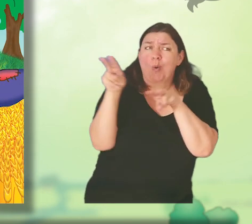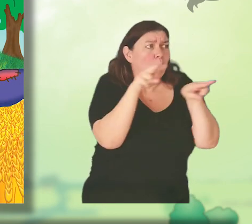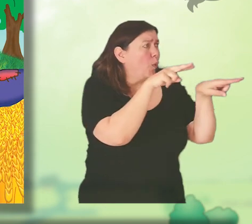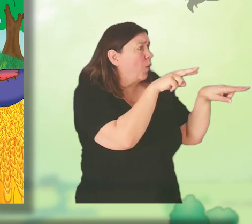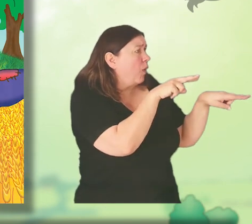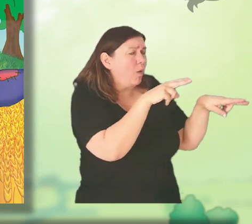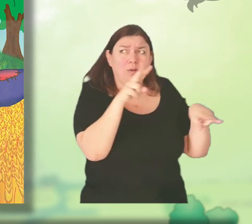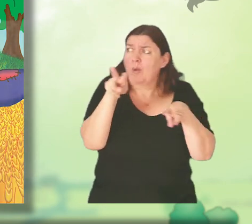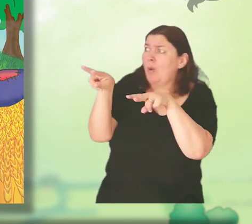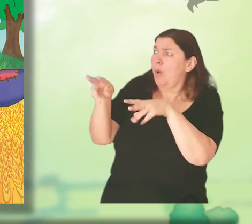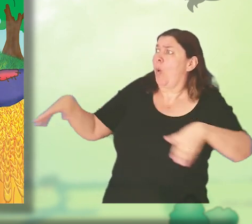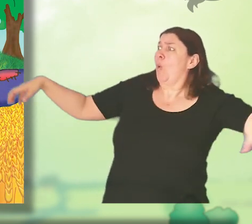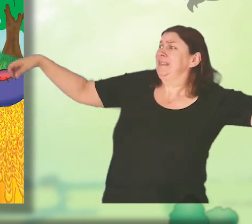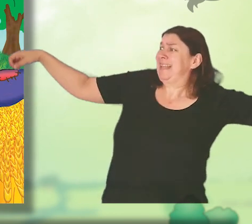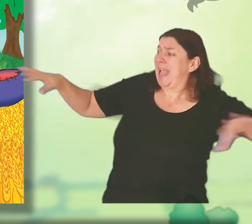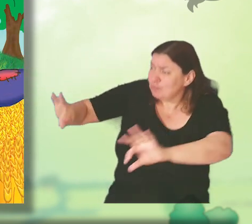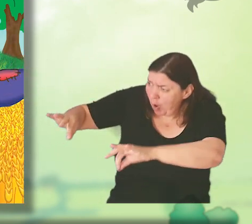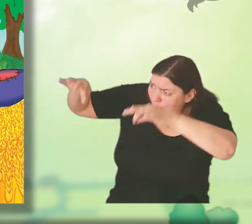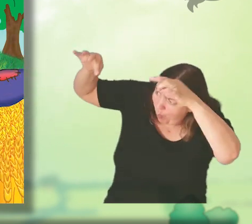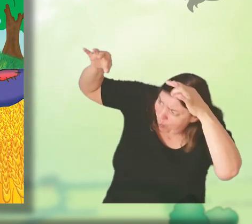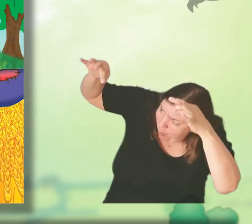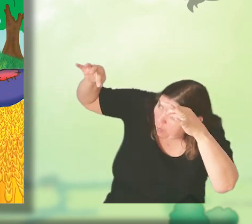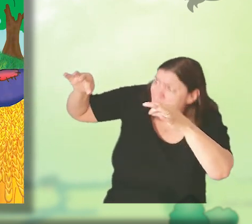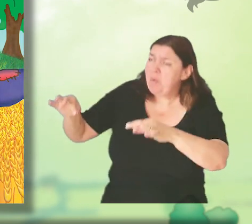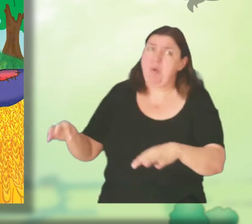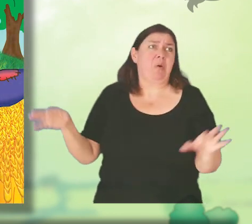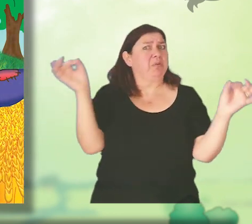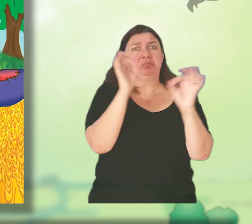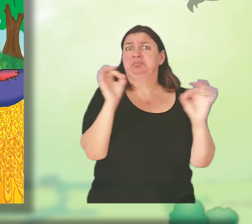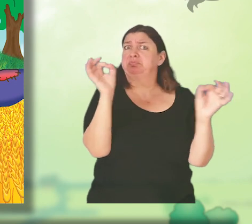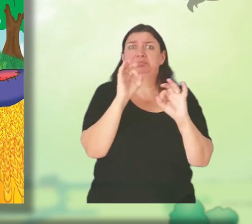west. She even looked under the old scarecrow's vest.